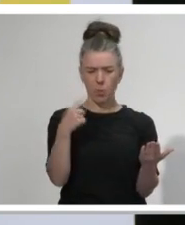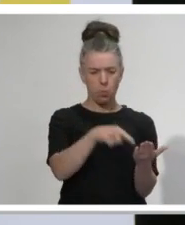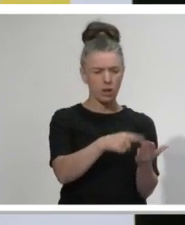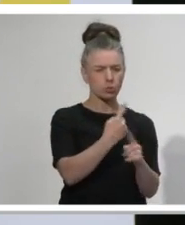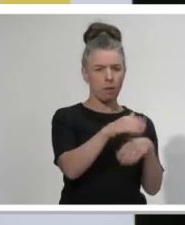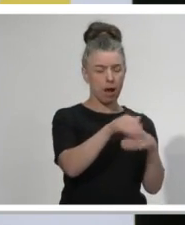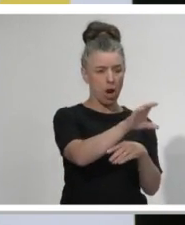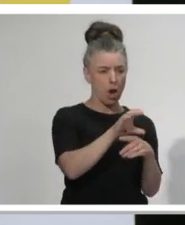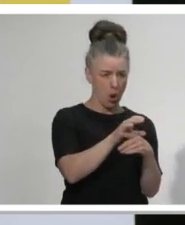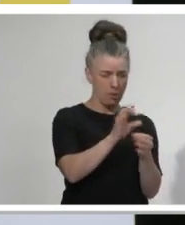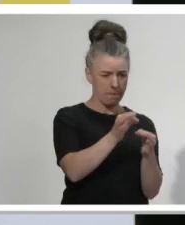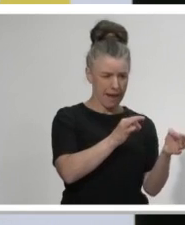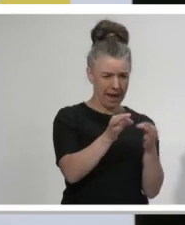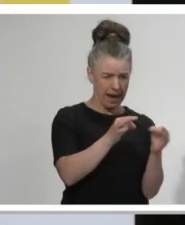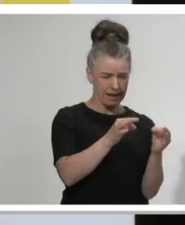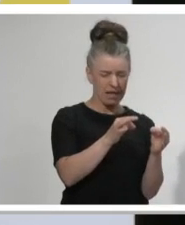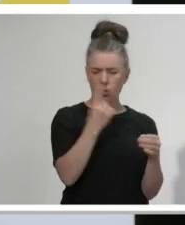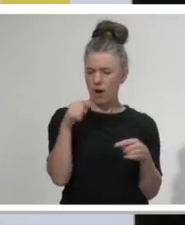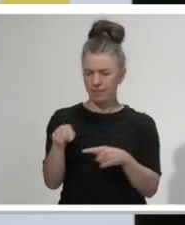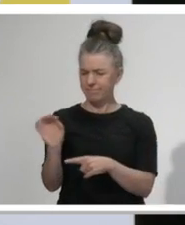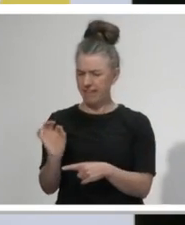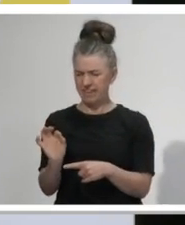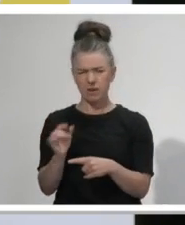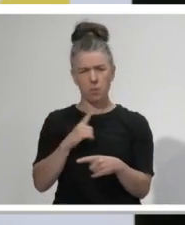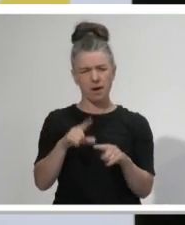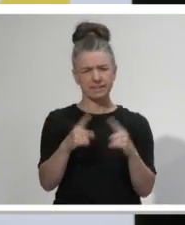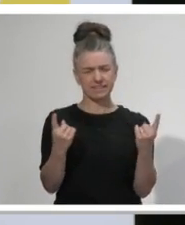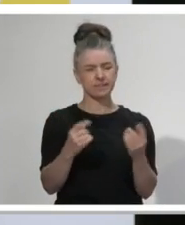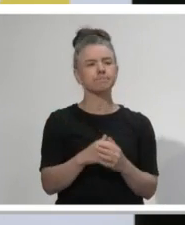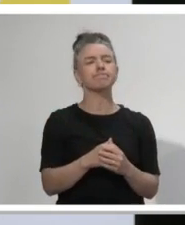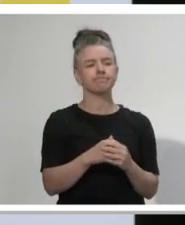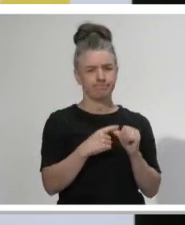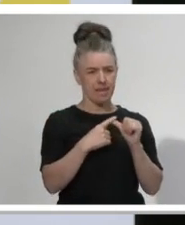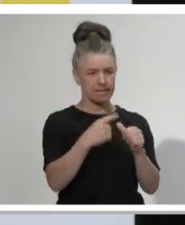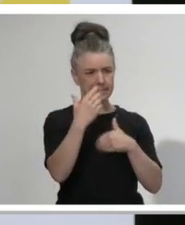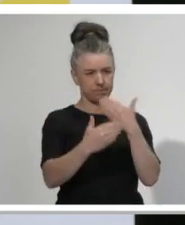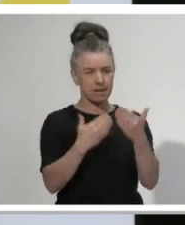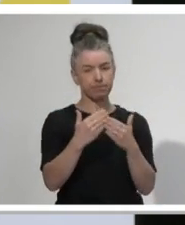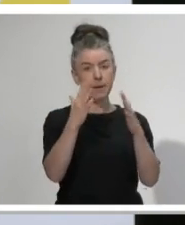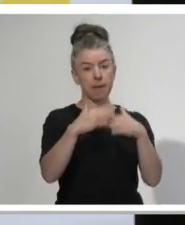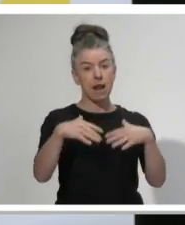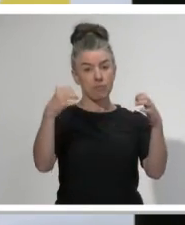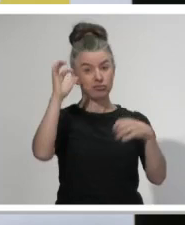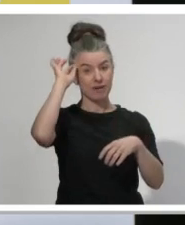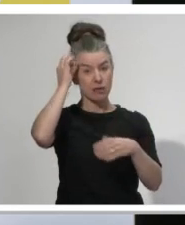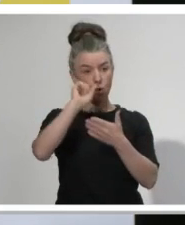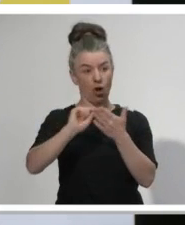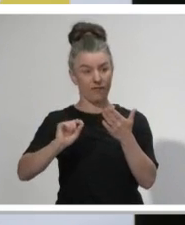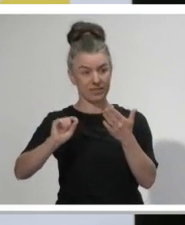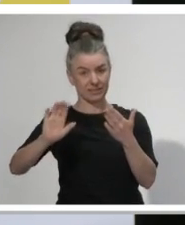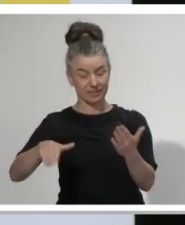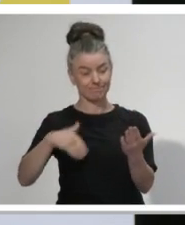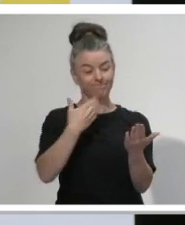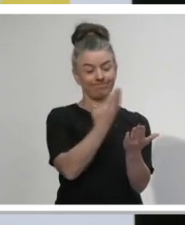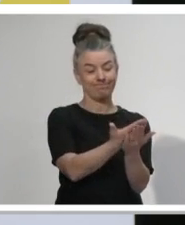wasn't announced in the press release? Yeah, so look, what happened yesterday was that the bill that was put out by the Parliamentary Council Office and was tabled in the